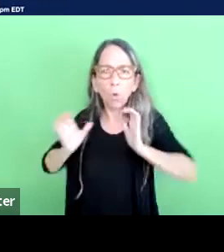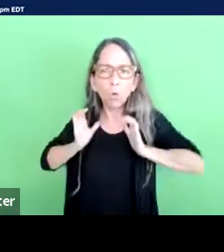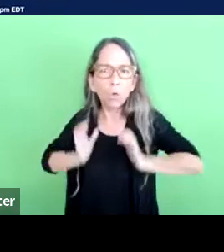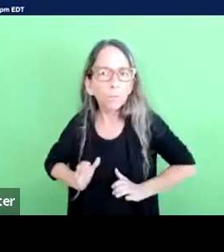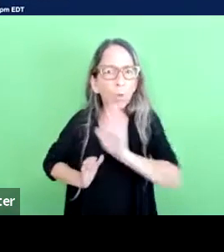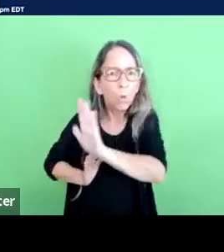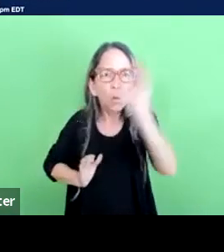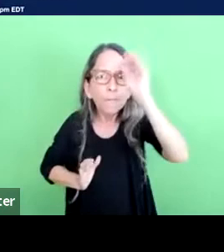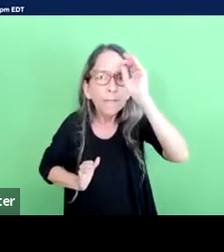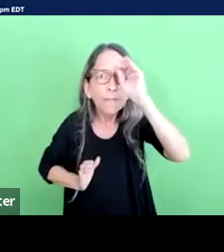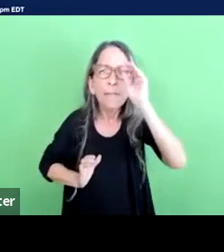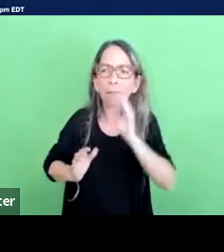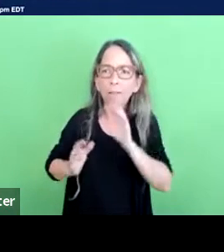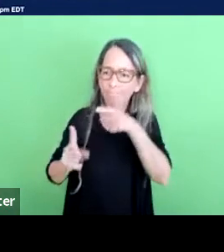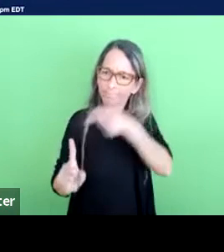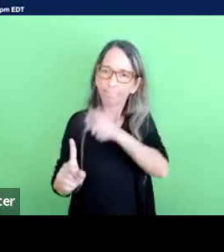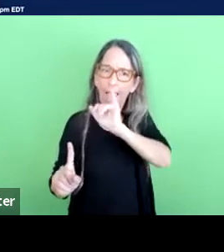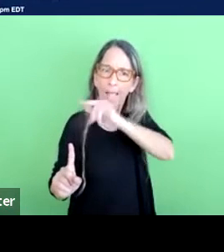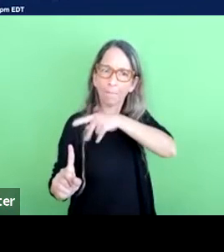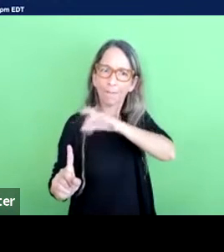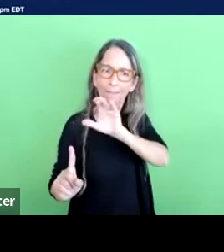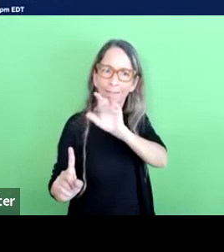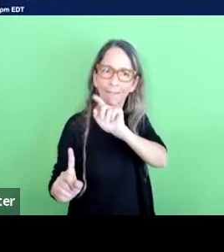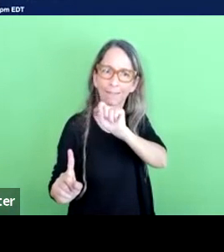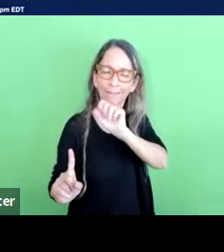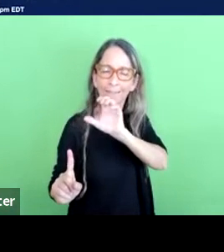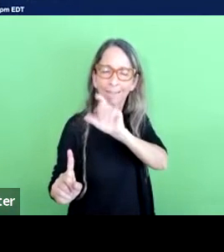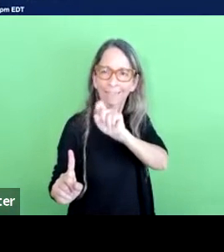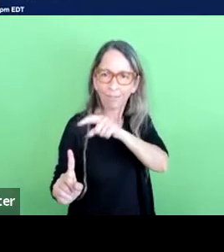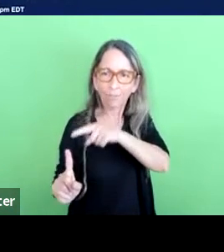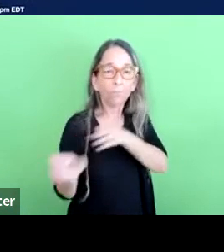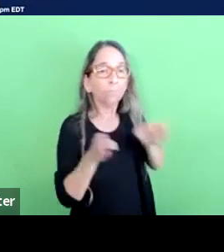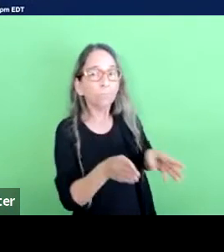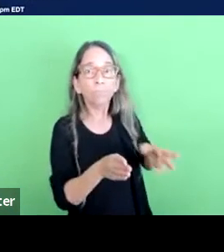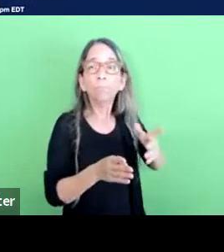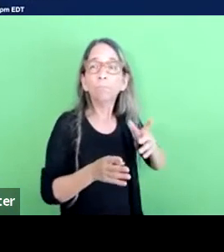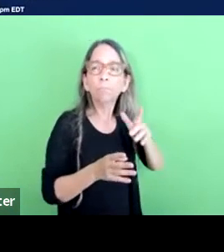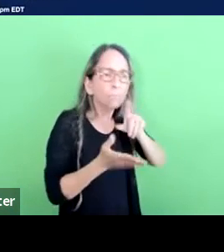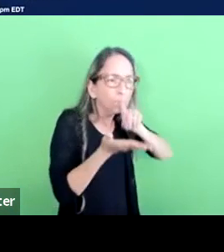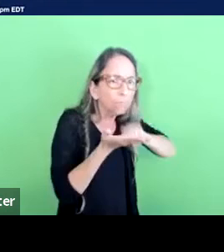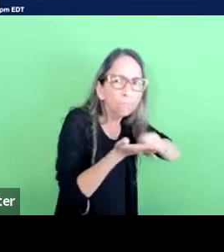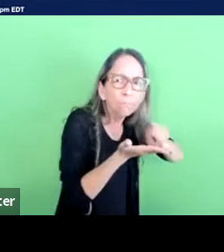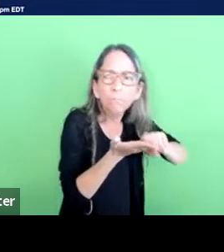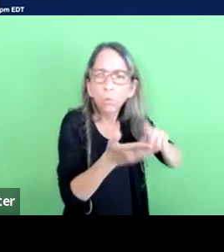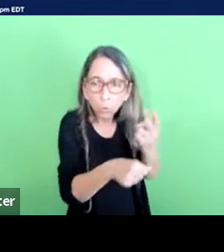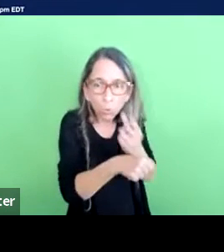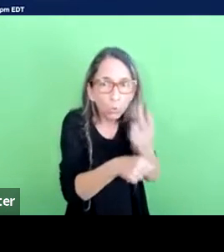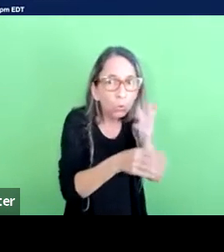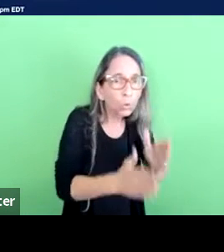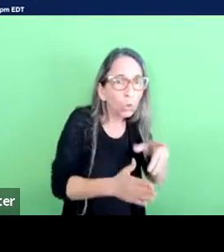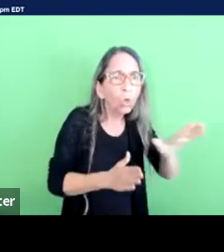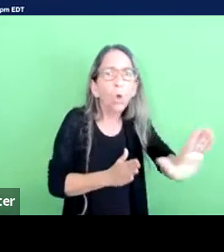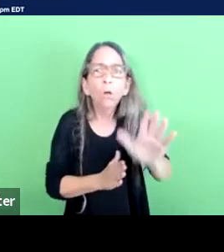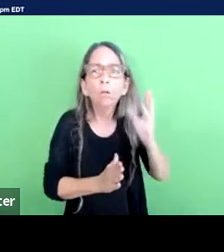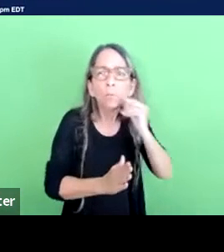other work has been around the user experience in terms of using